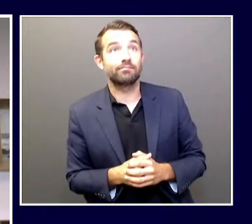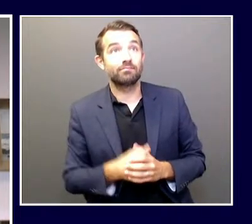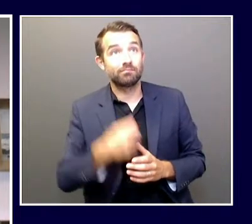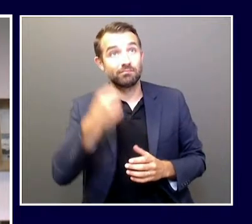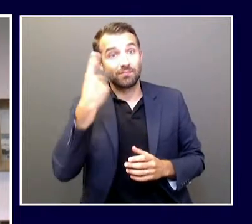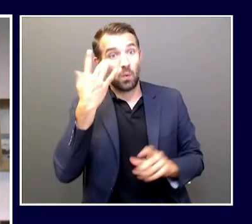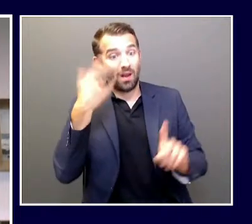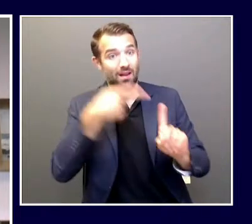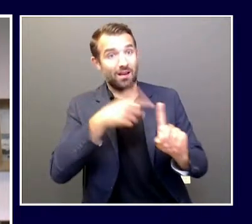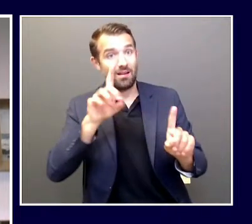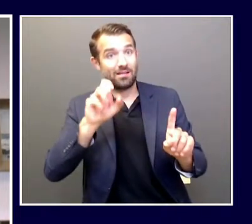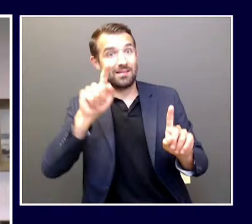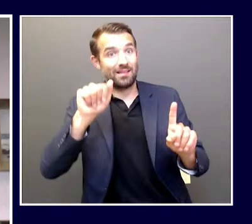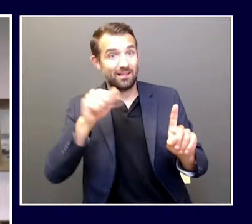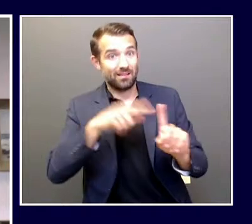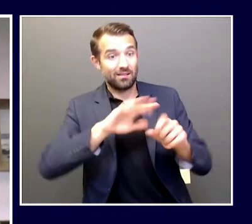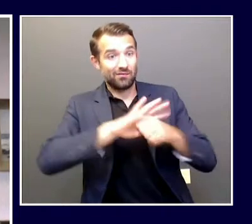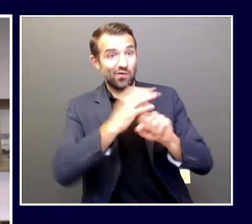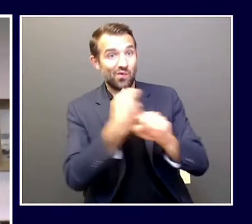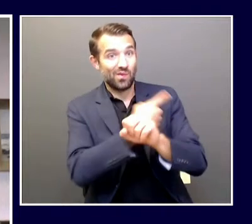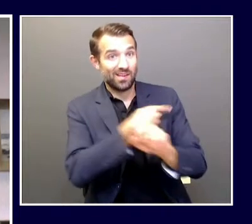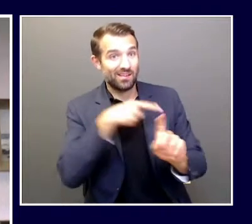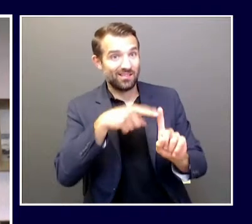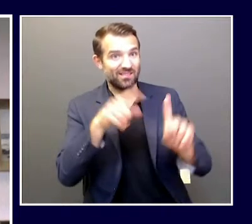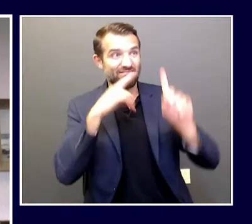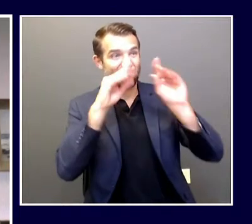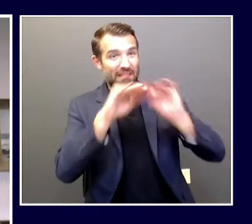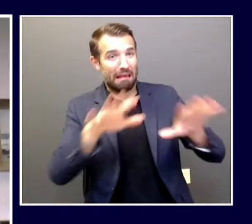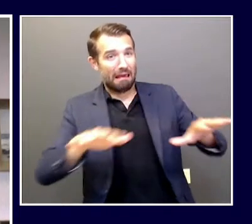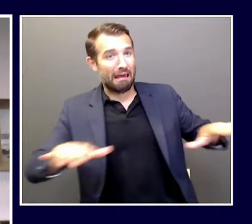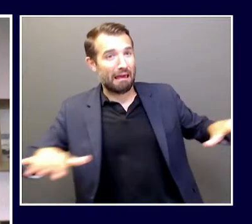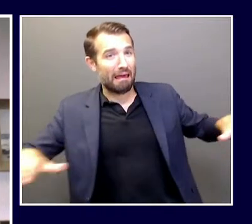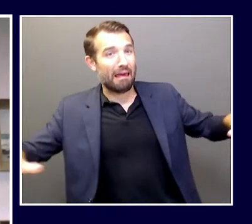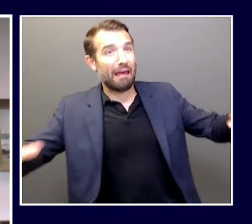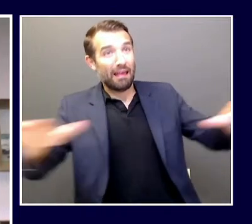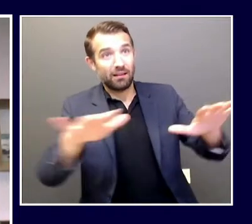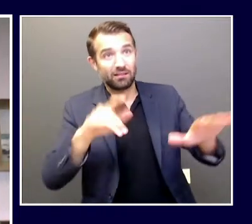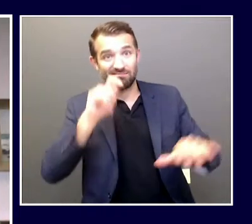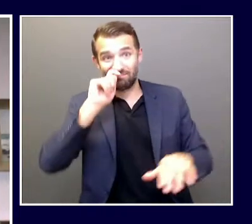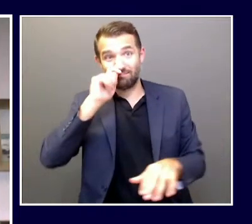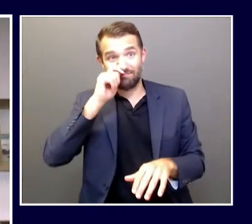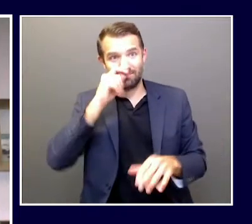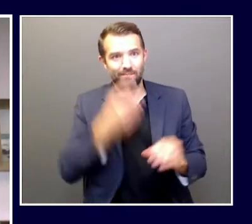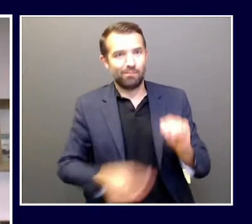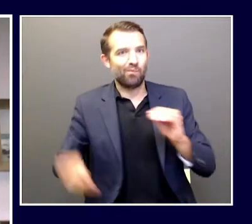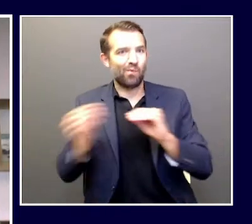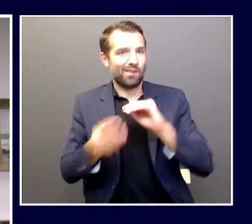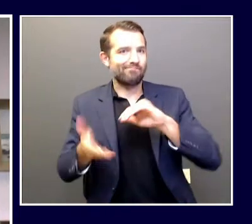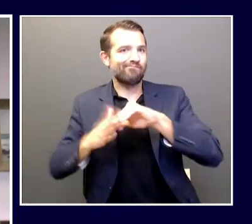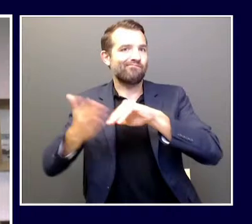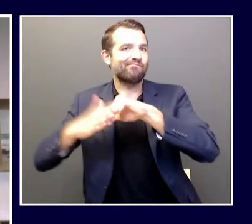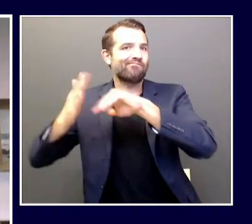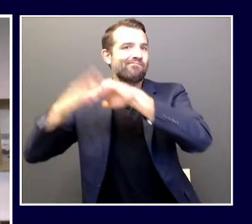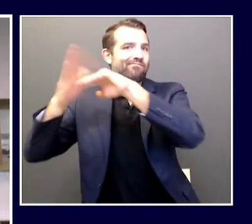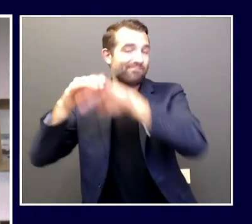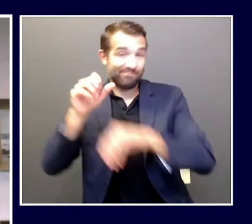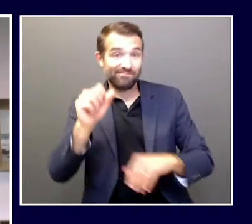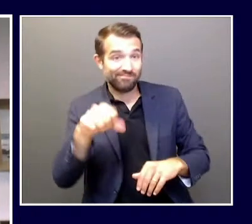testing volumes are up significantly, as I noted a moment ago. This has had an impact on Maine